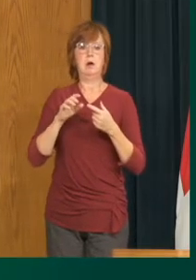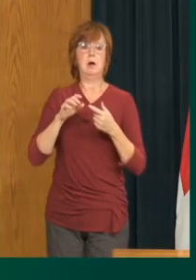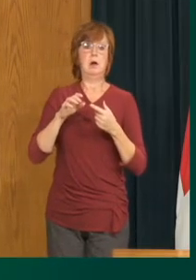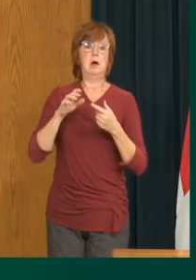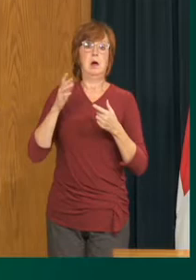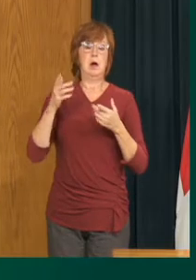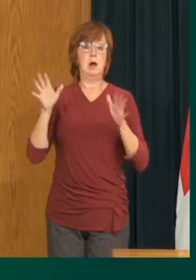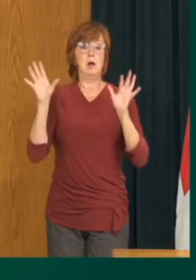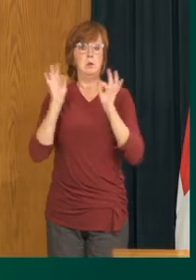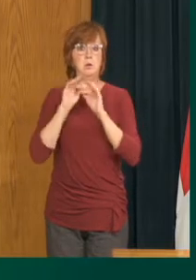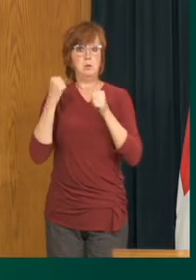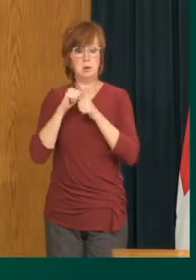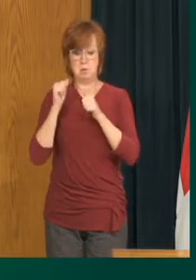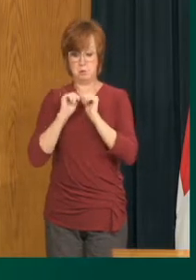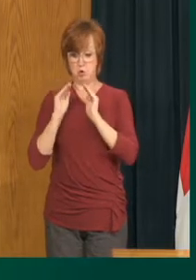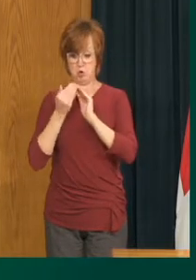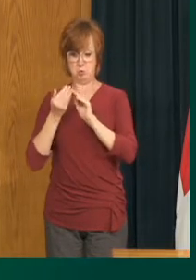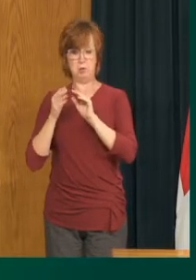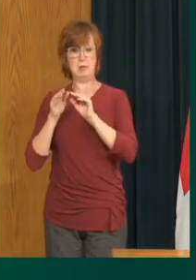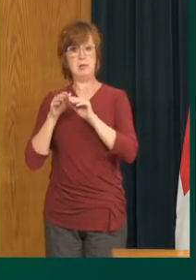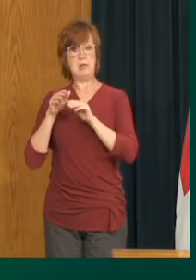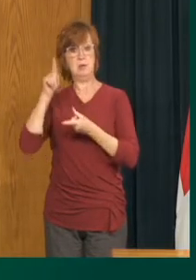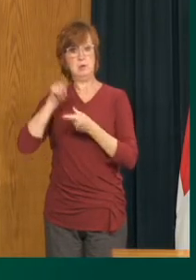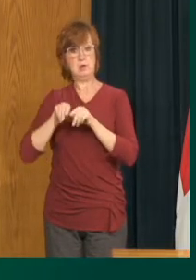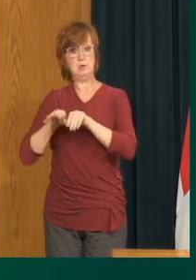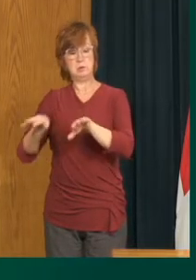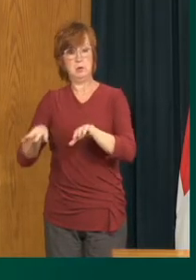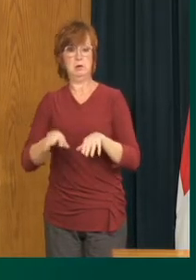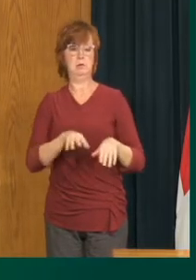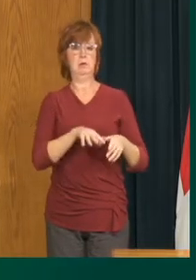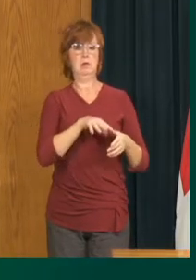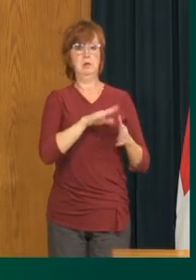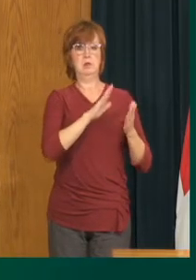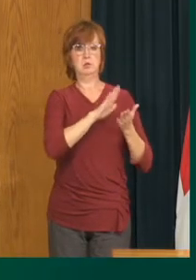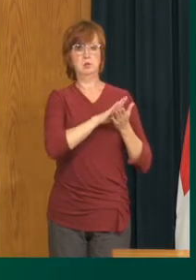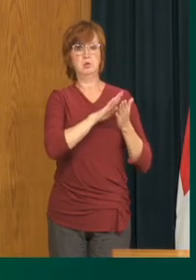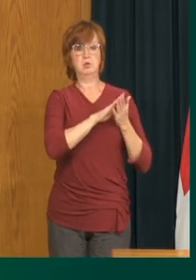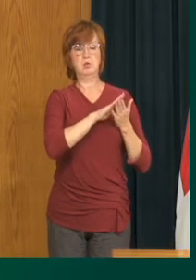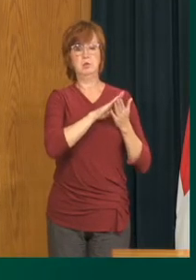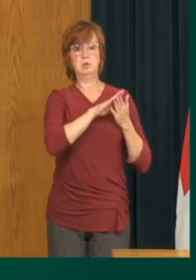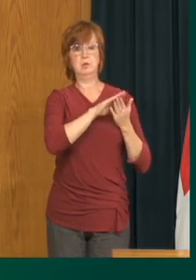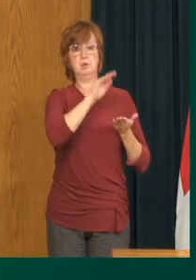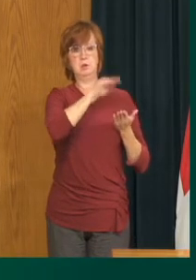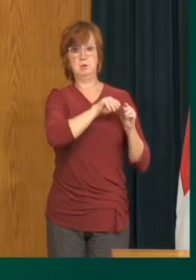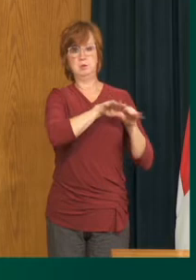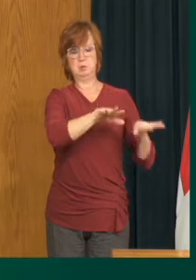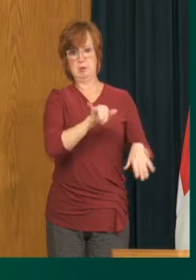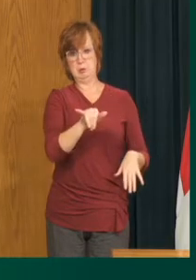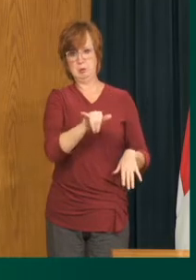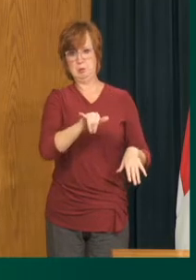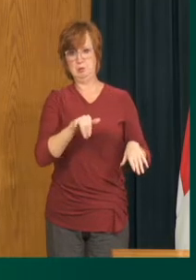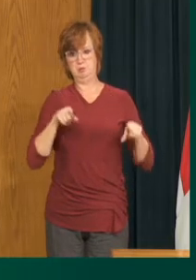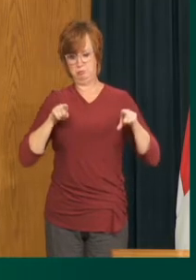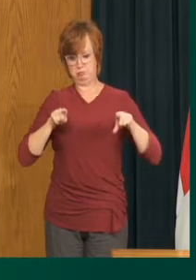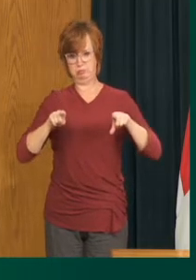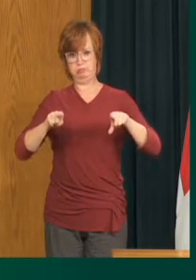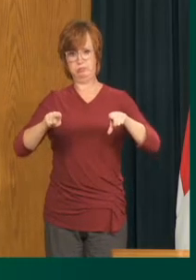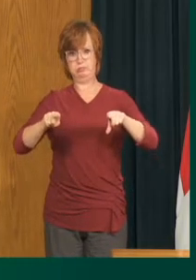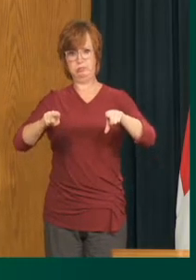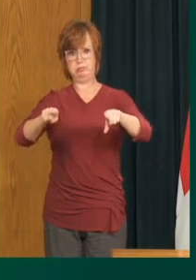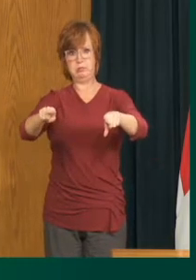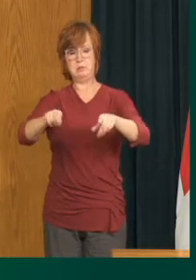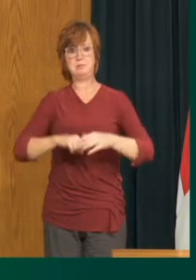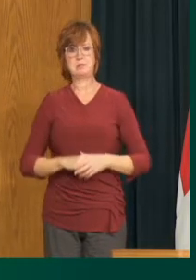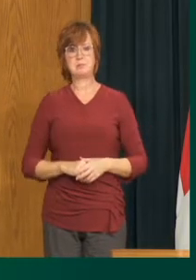the chances of this virus getting into our school system. So once again, I want to thank everyone in Saskatchewan for everything that you are doing to